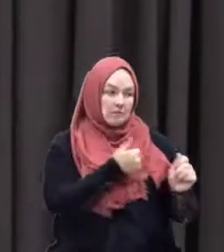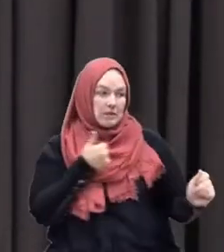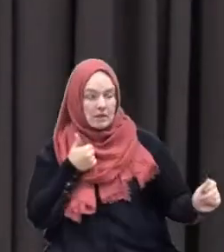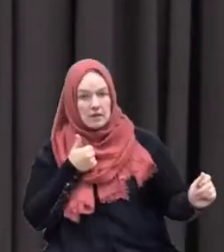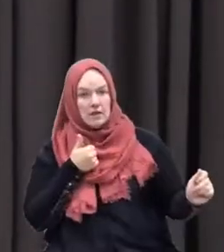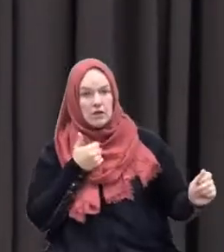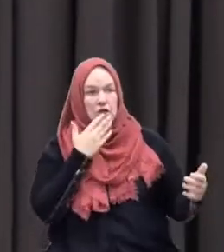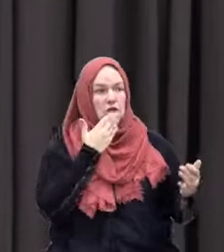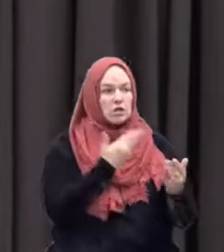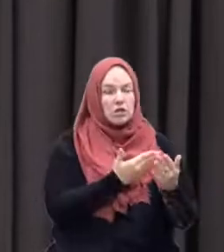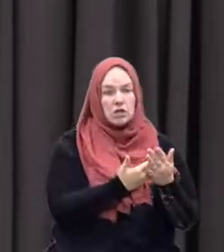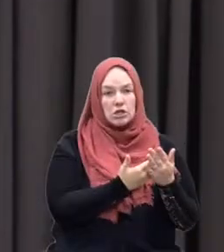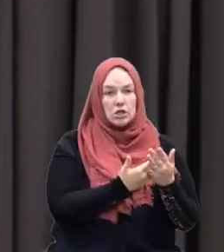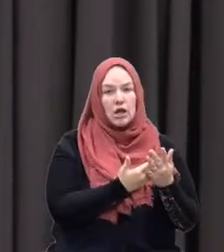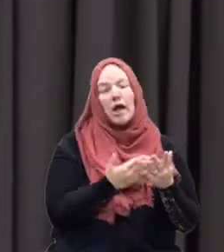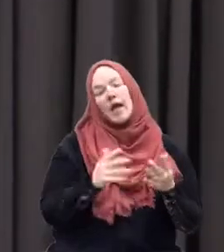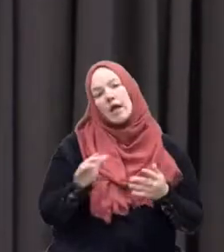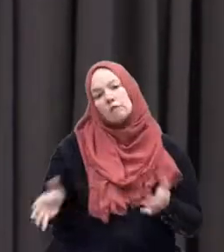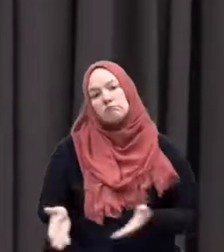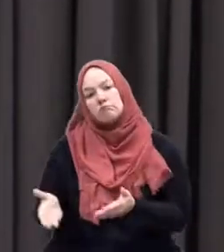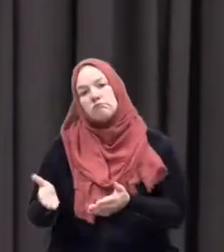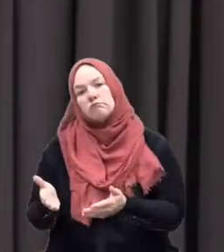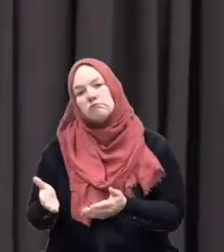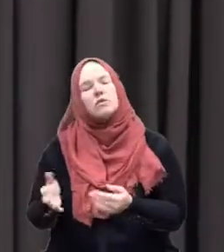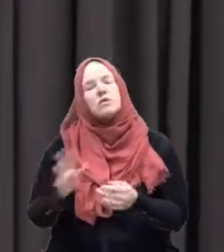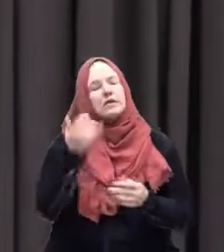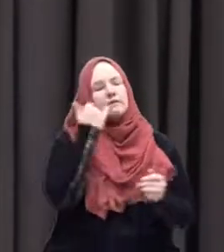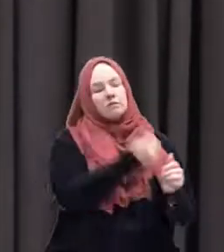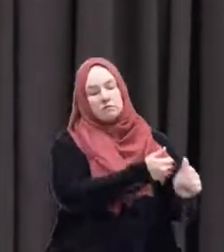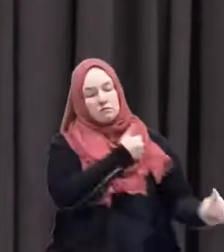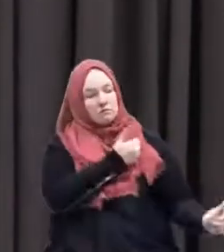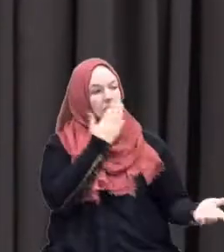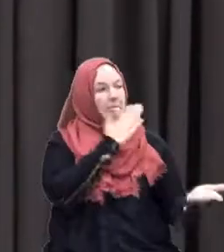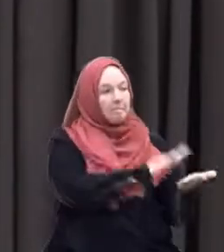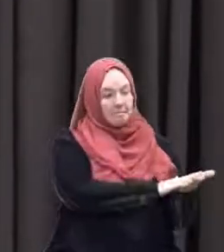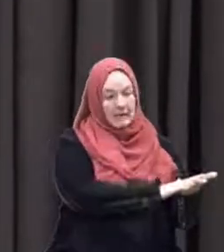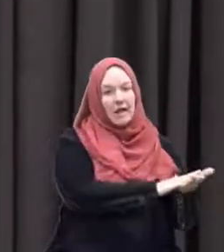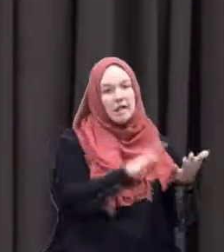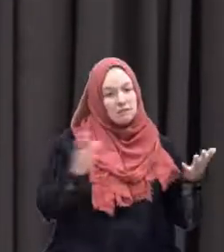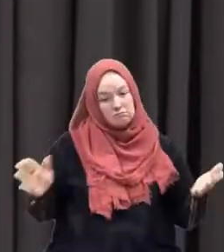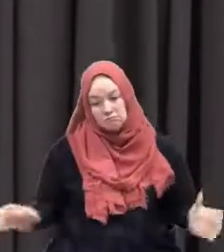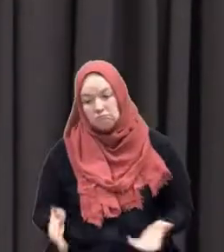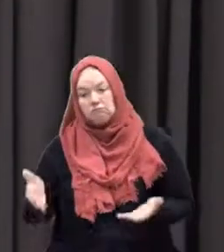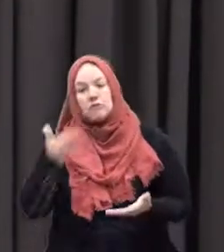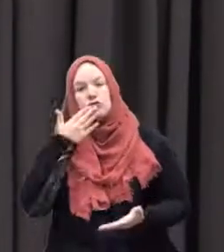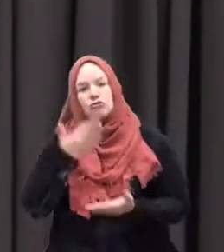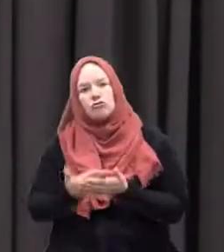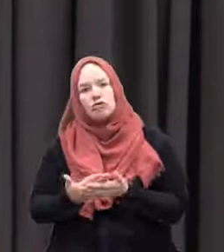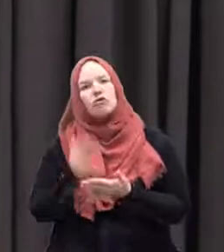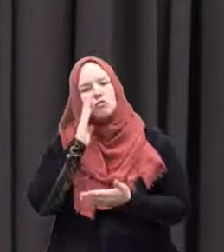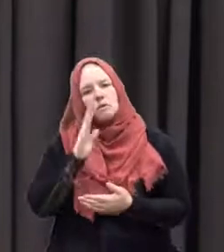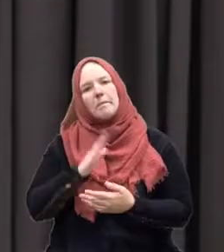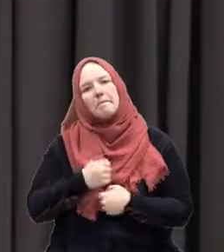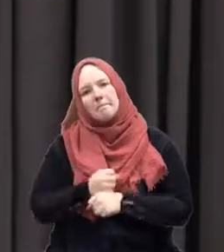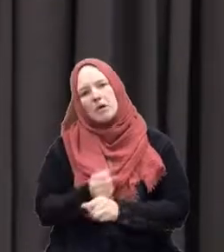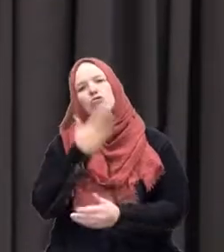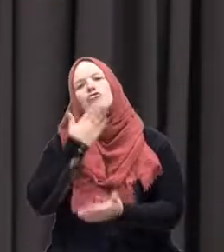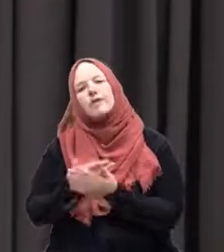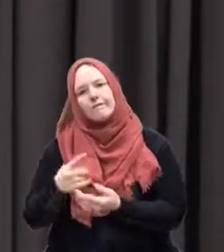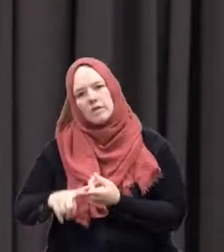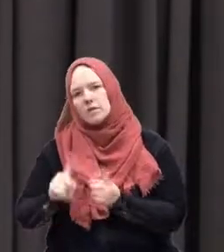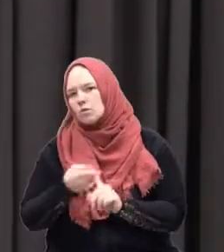enemies. But you will only win good friends who are worthy of your friendship and